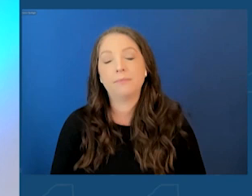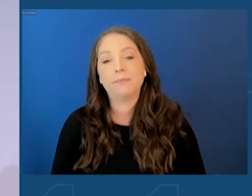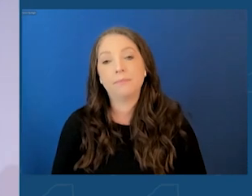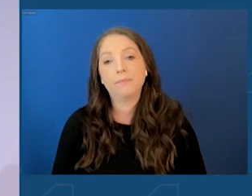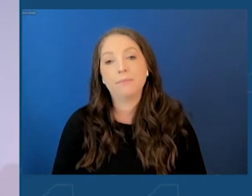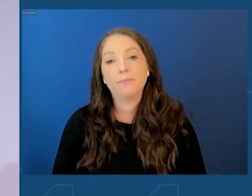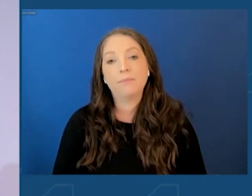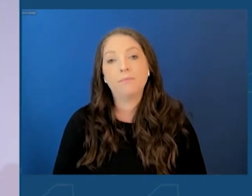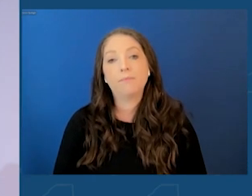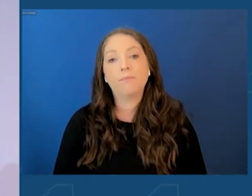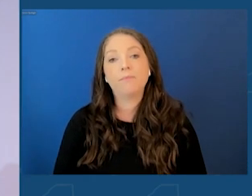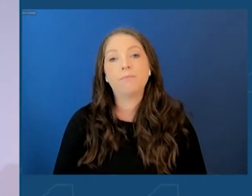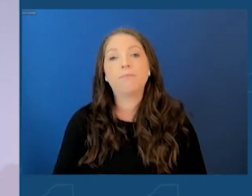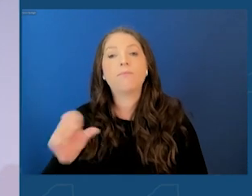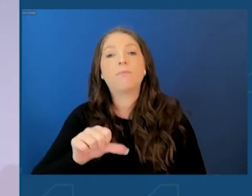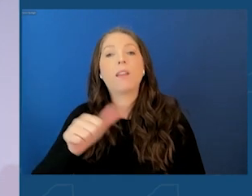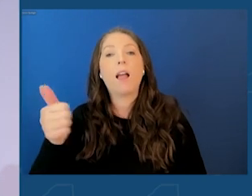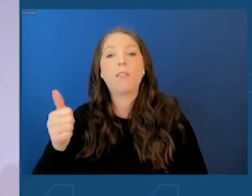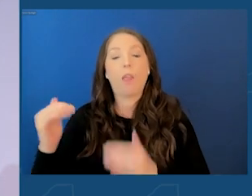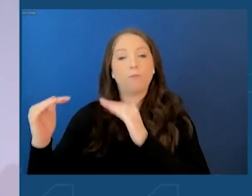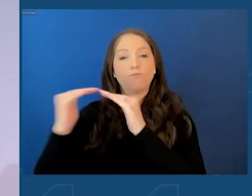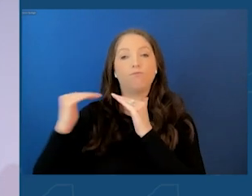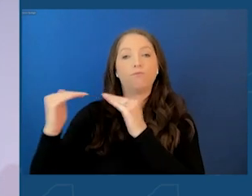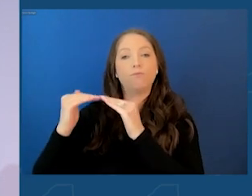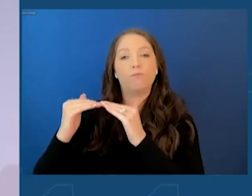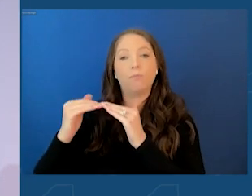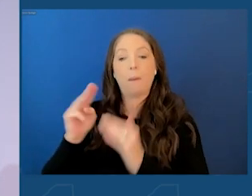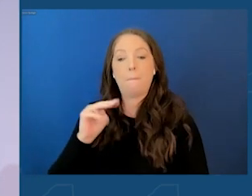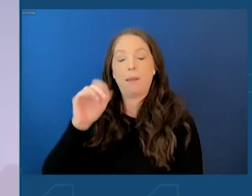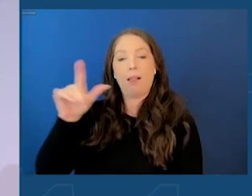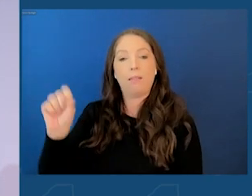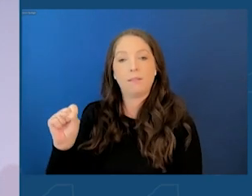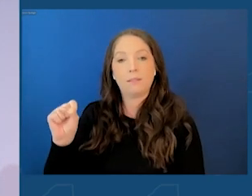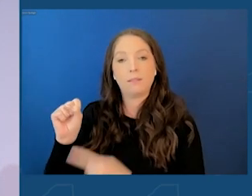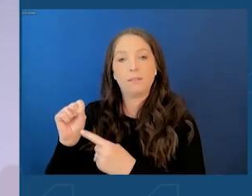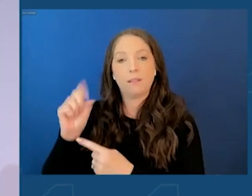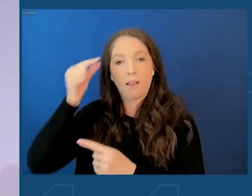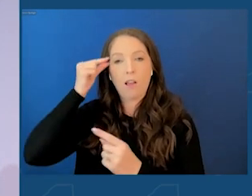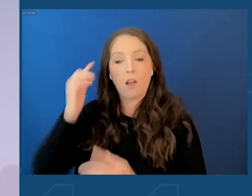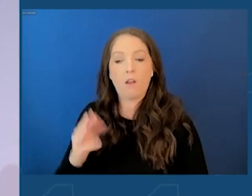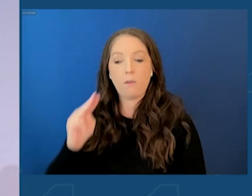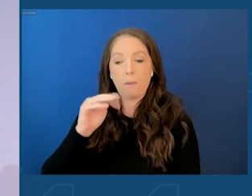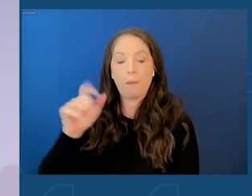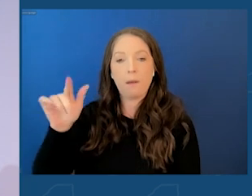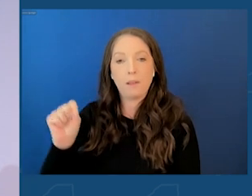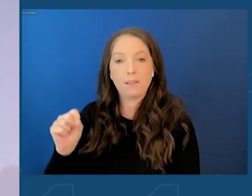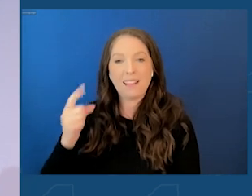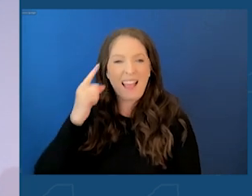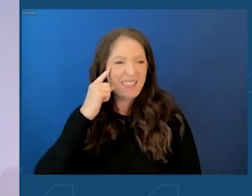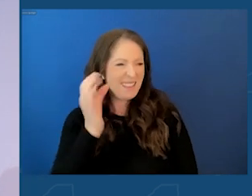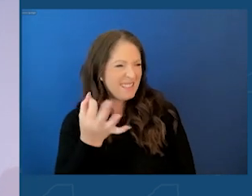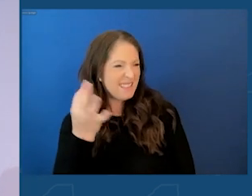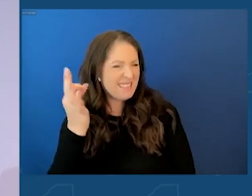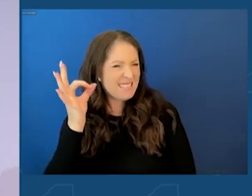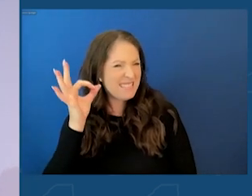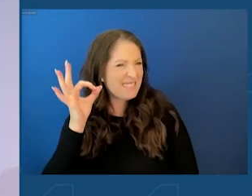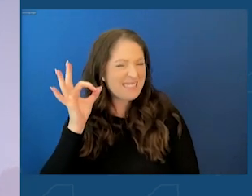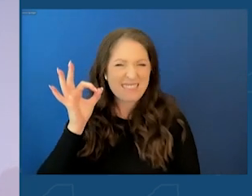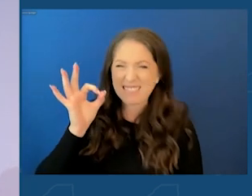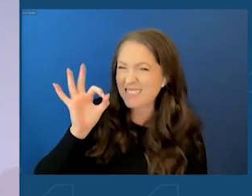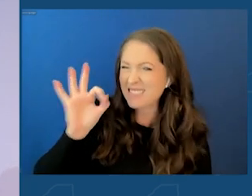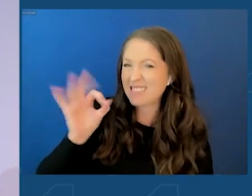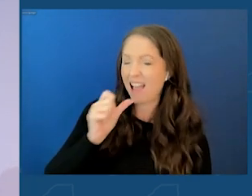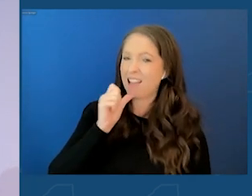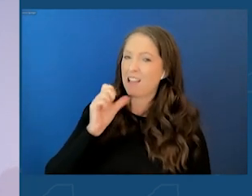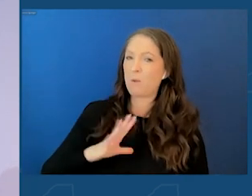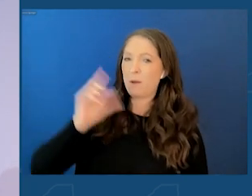And another colleague of mine, Janet Mills, and I think there's 9 women governors, so we can hold up one